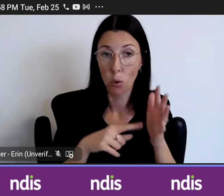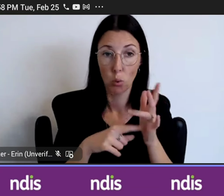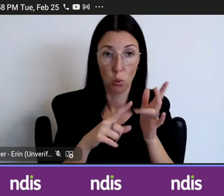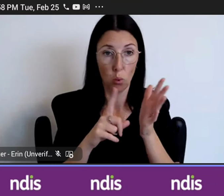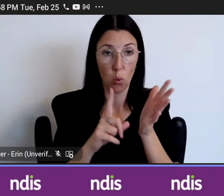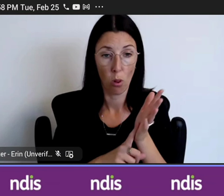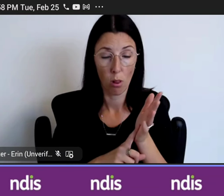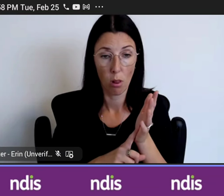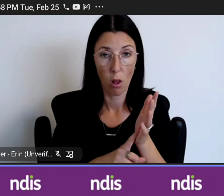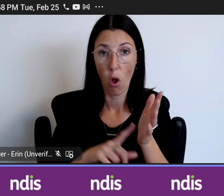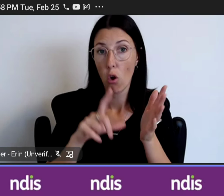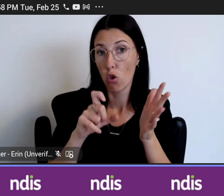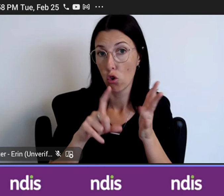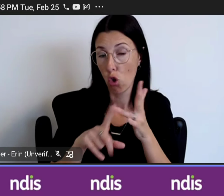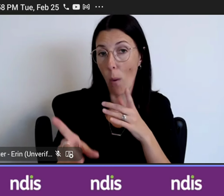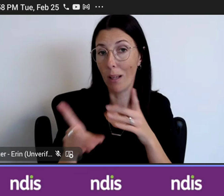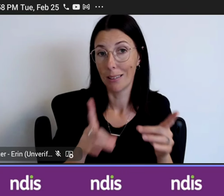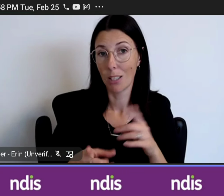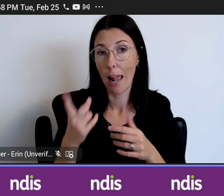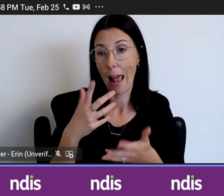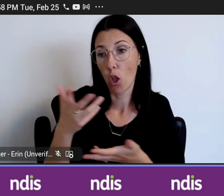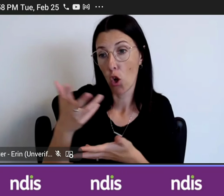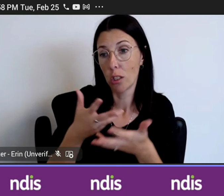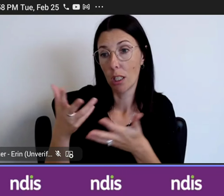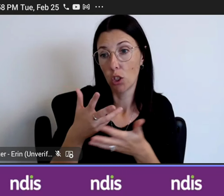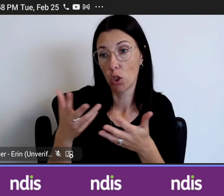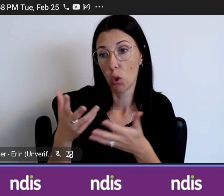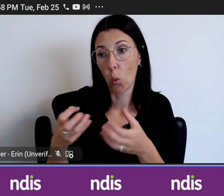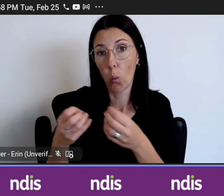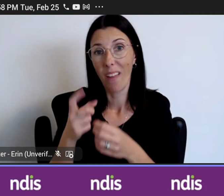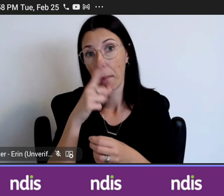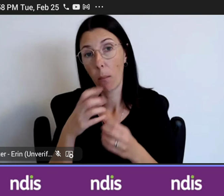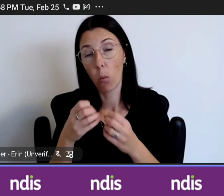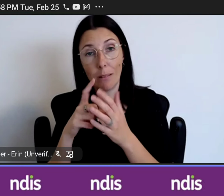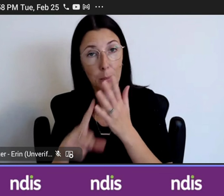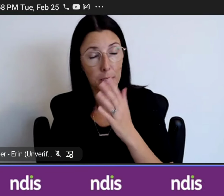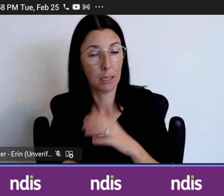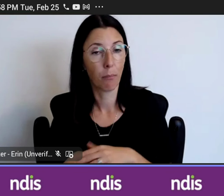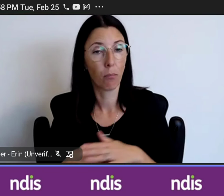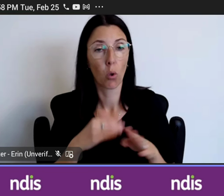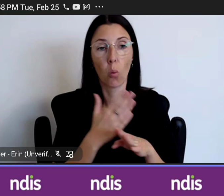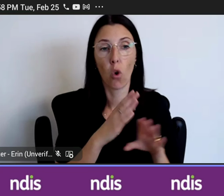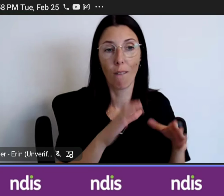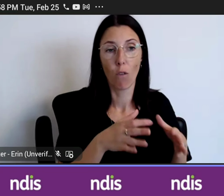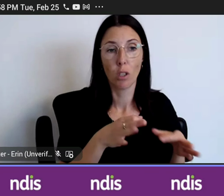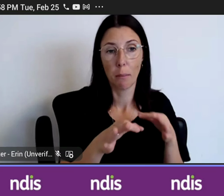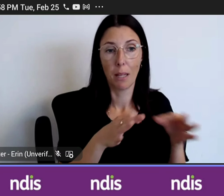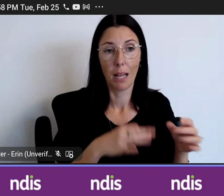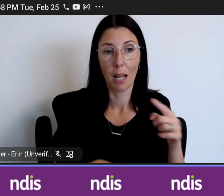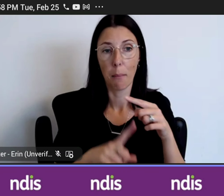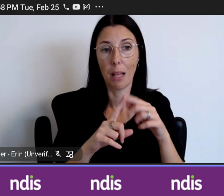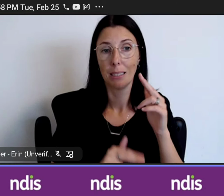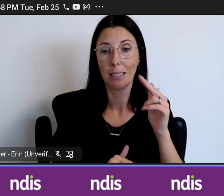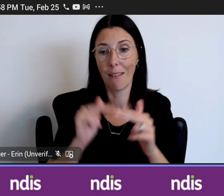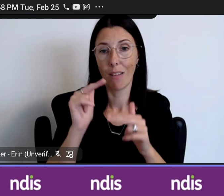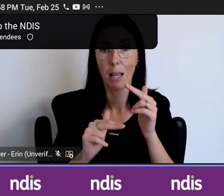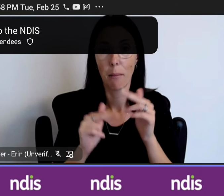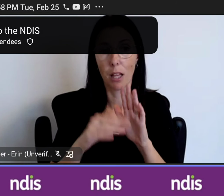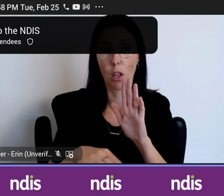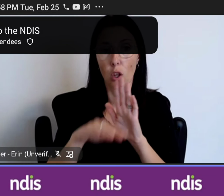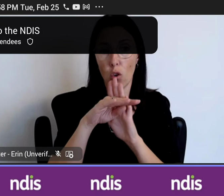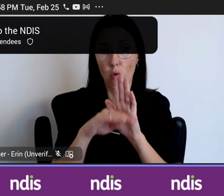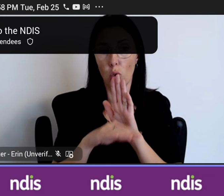and consultation with people with disability, workforce planning, and the development of the rules to describe